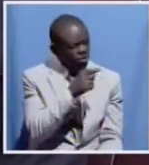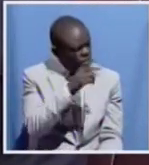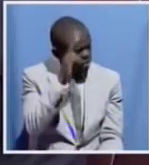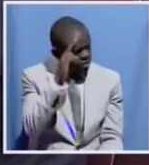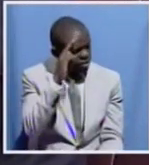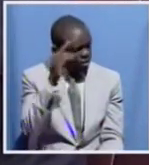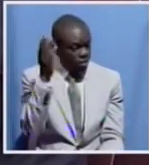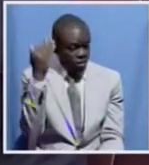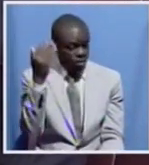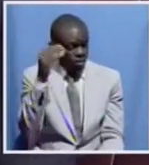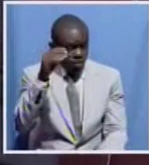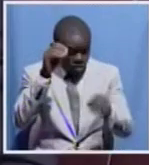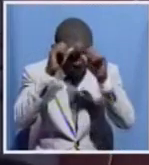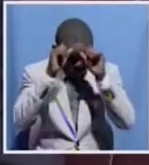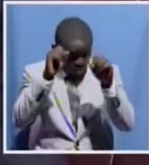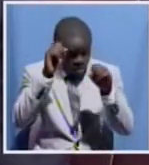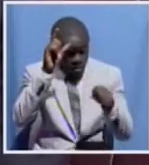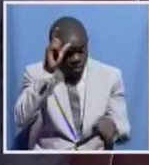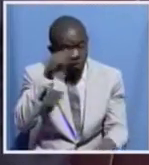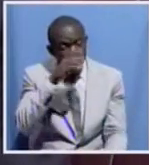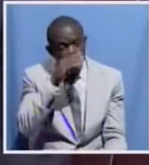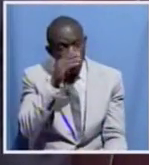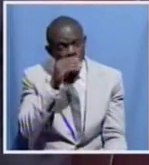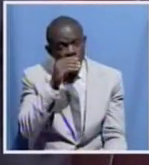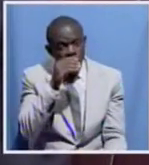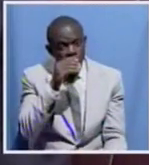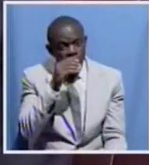talked about $100 million.